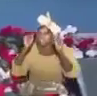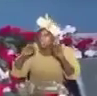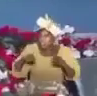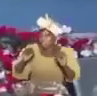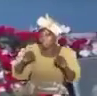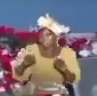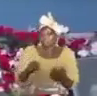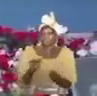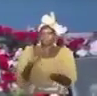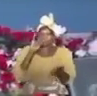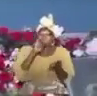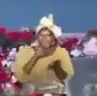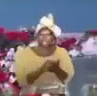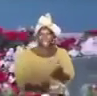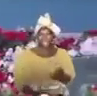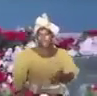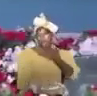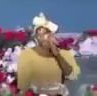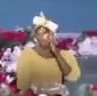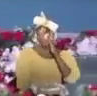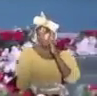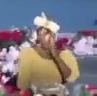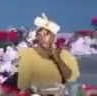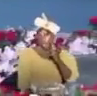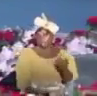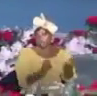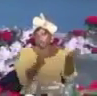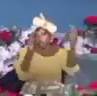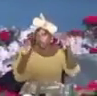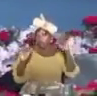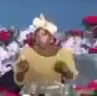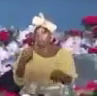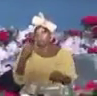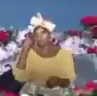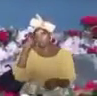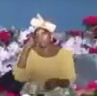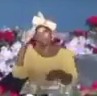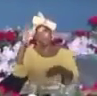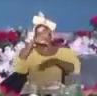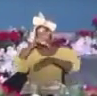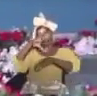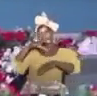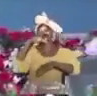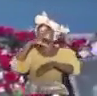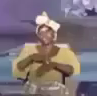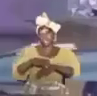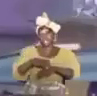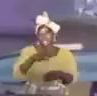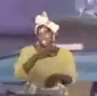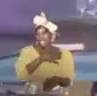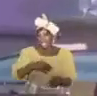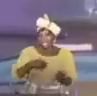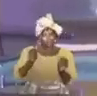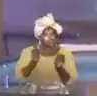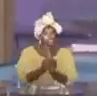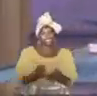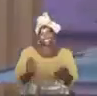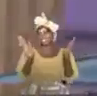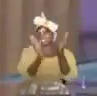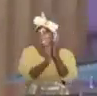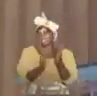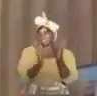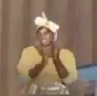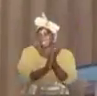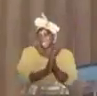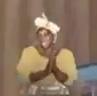came for this convention in the midst of the dance, in the midst of the screams, in the midst of the shout. You are